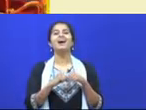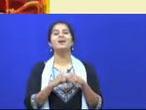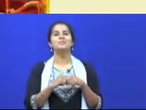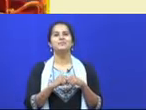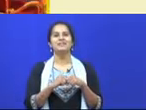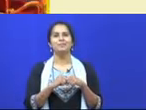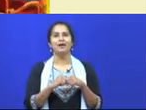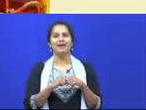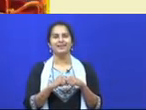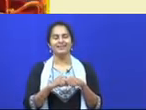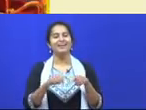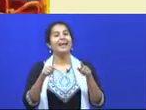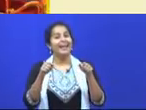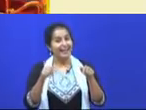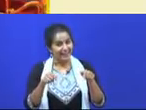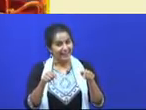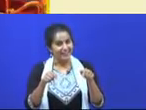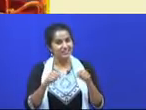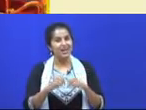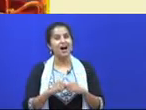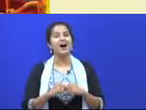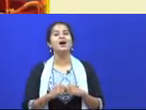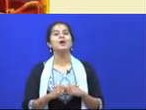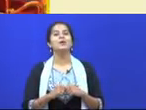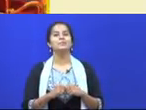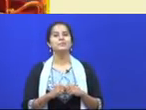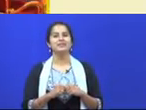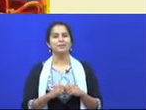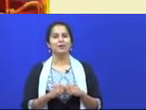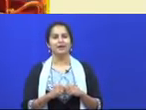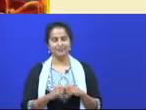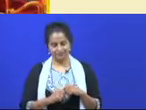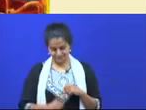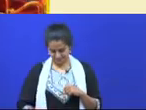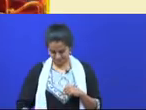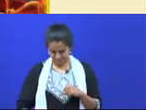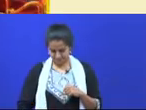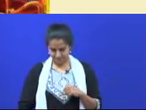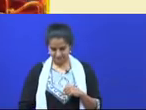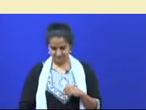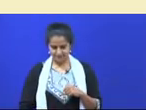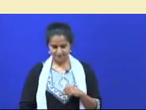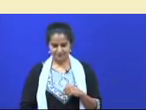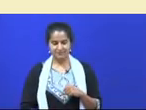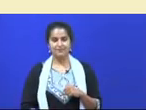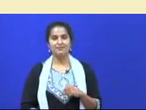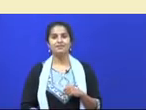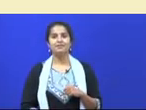Esha Mirabai. Esha Mirabai.